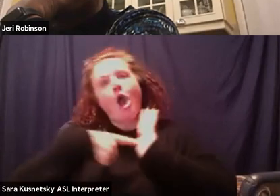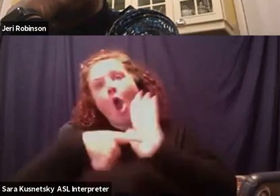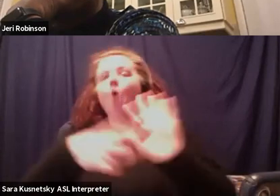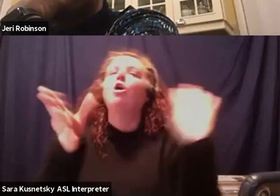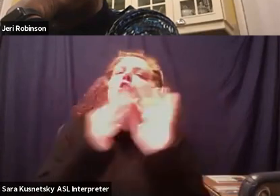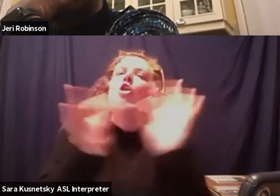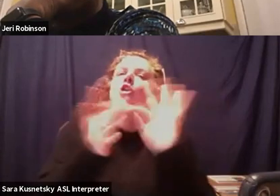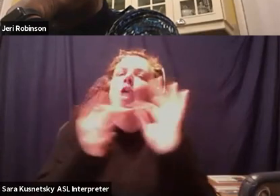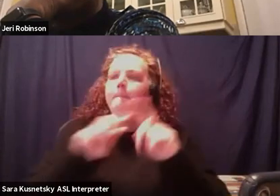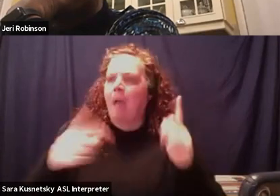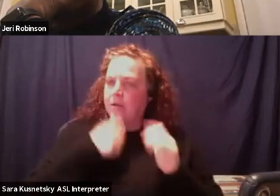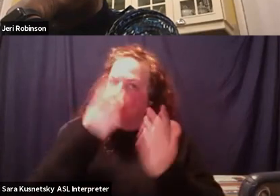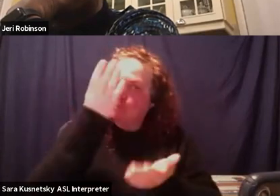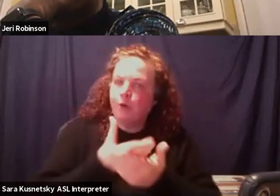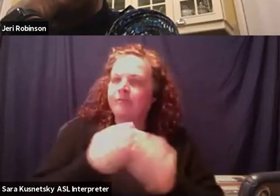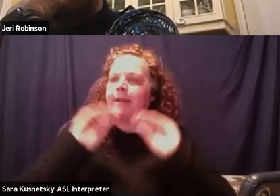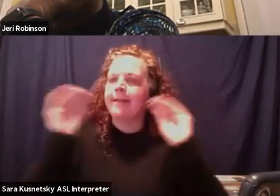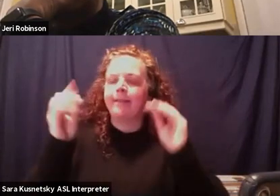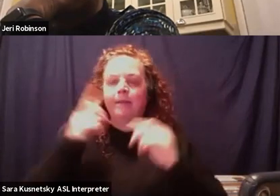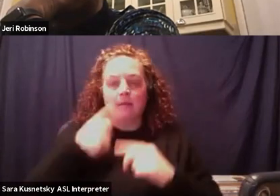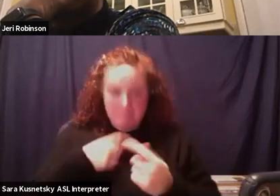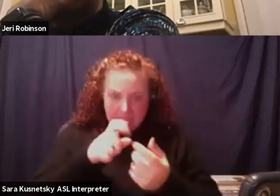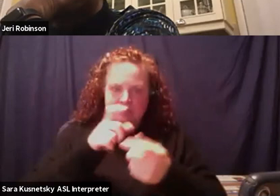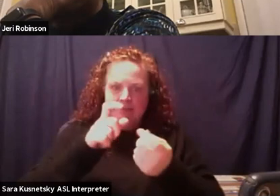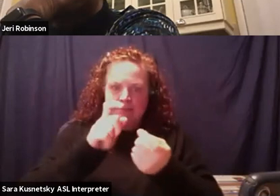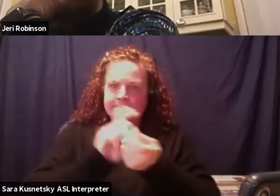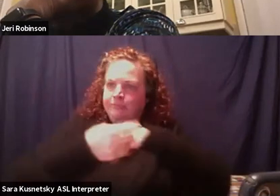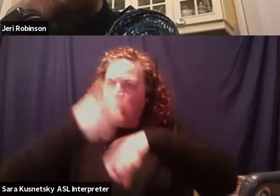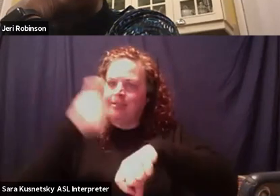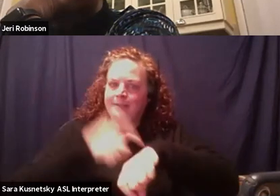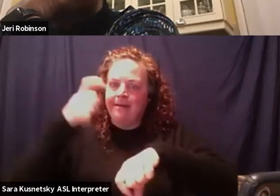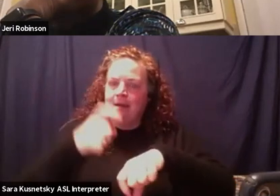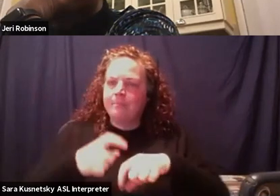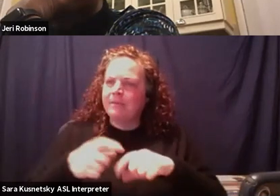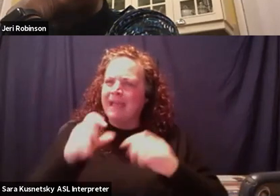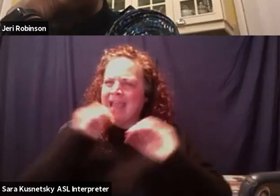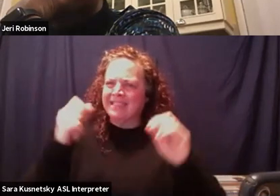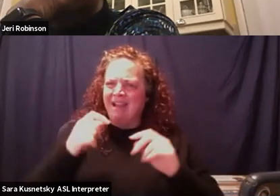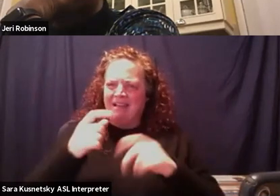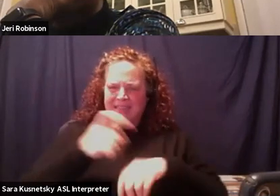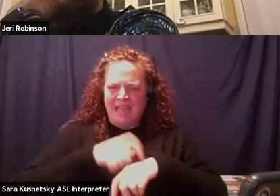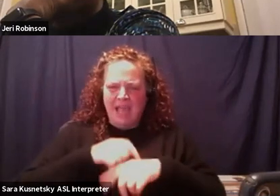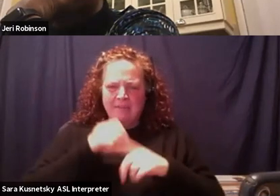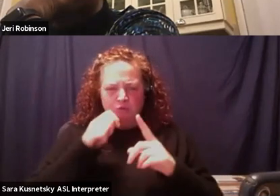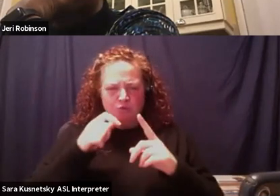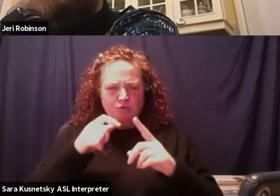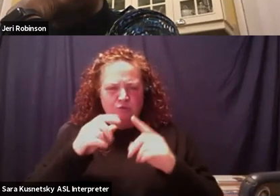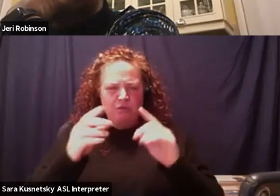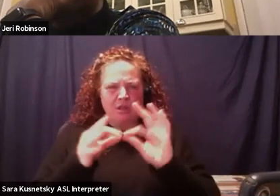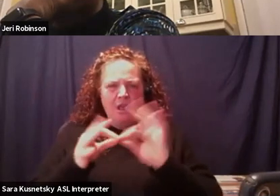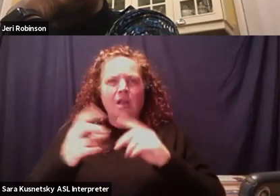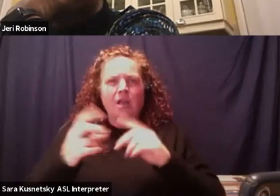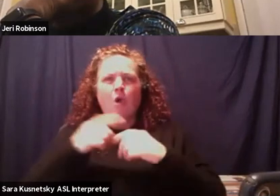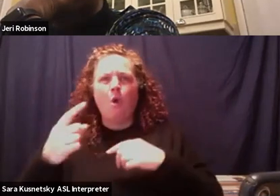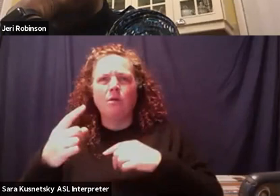and politics as usual. We need changes. Stop the smoke and mirrors. Like Malcolm said, don't piss on me and tell me it's raining. Current Boston School